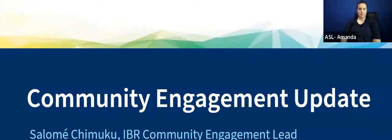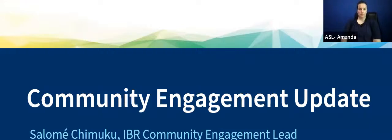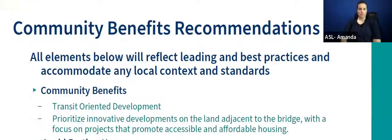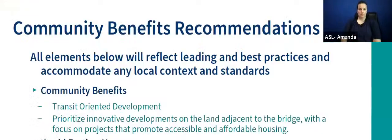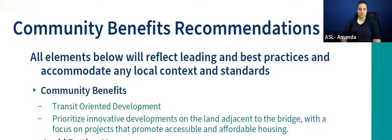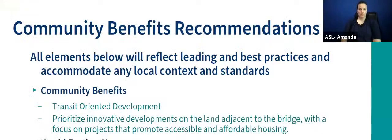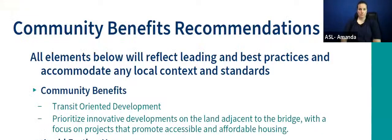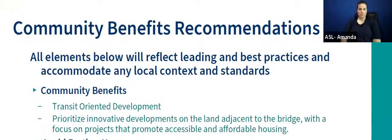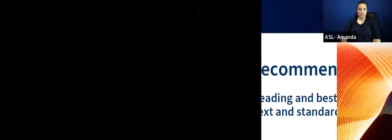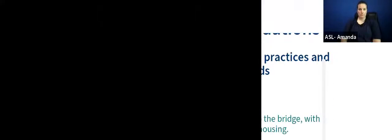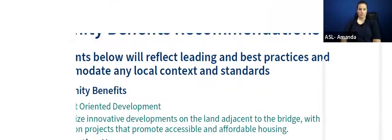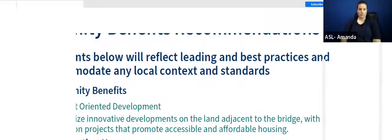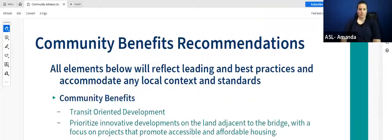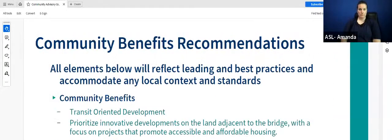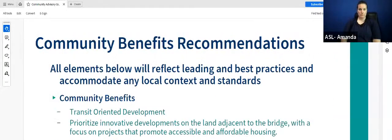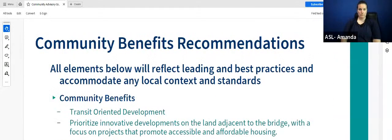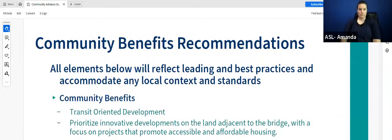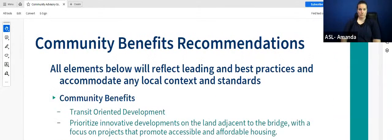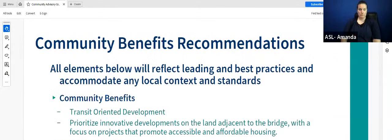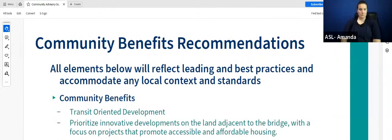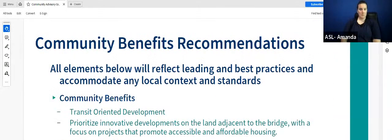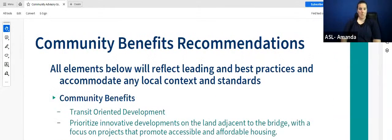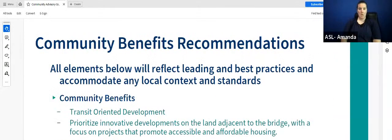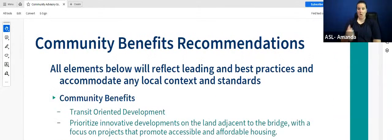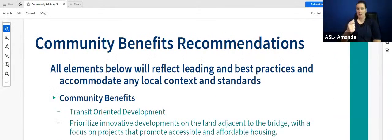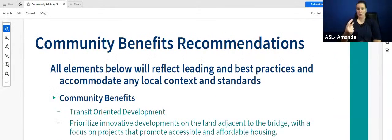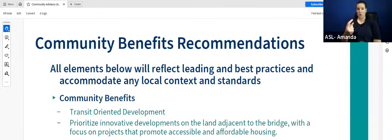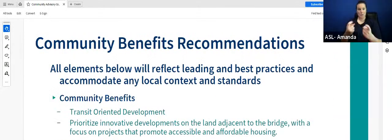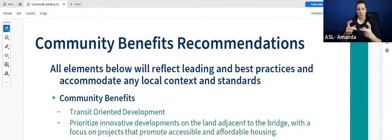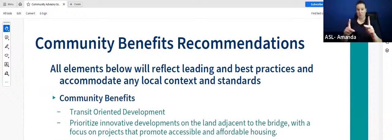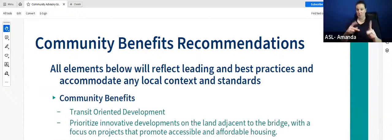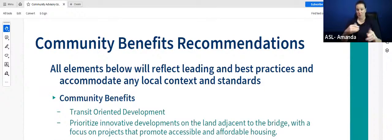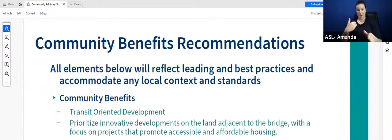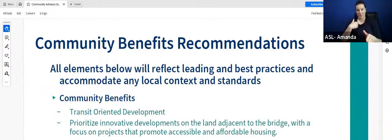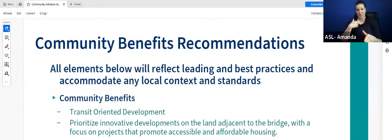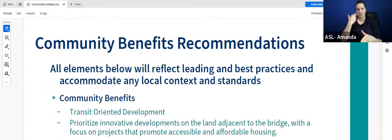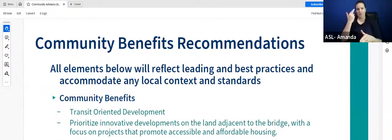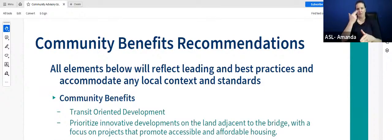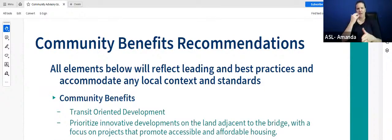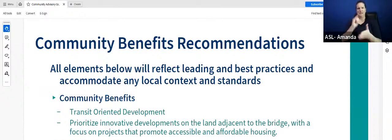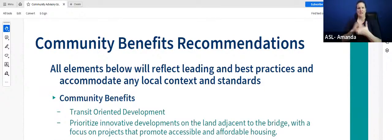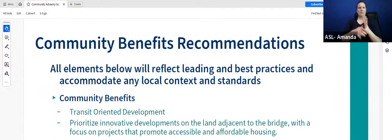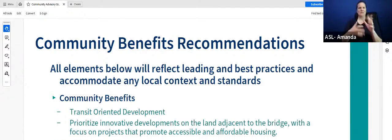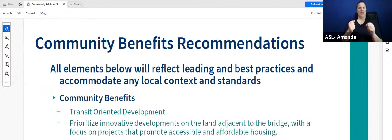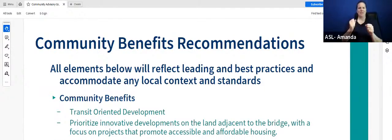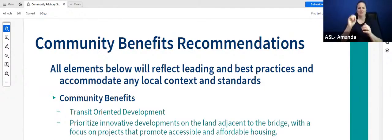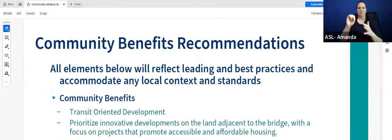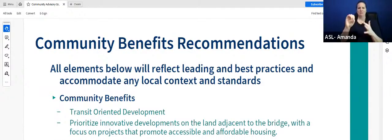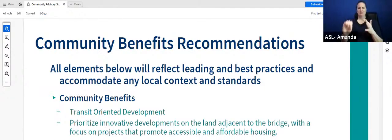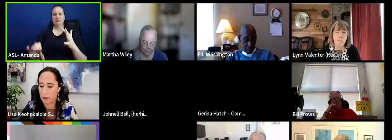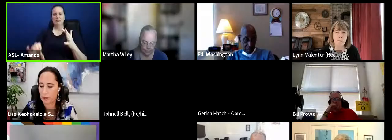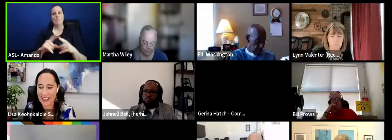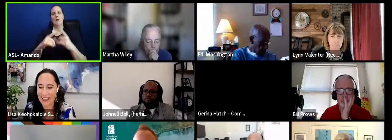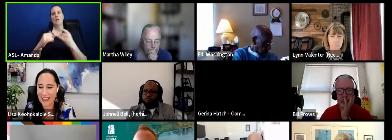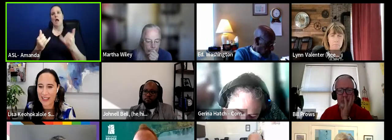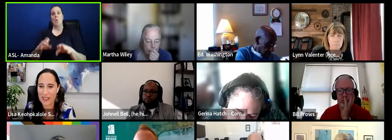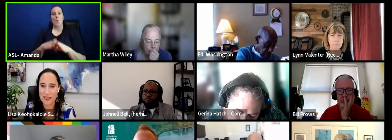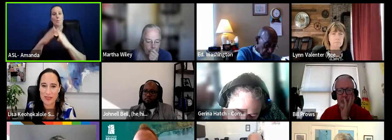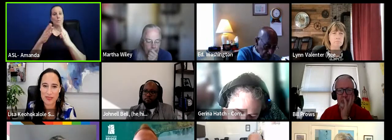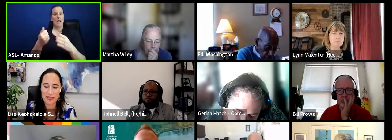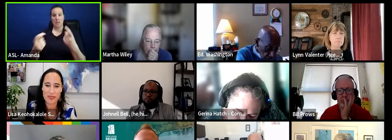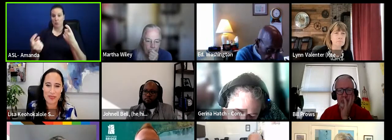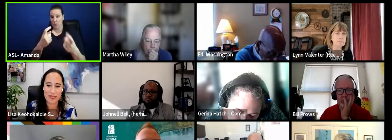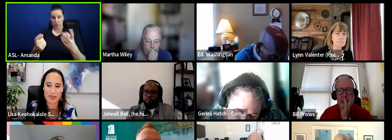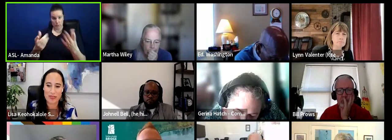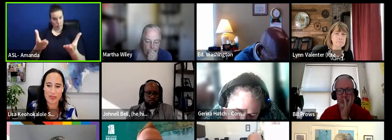Oh, actually, this is where we will move on to any questions that folks had. So I realize I went through those pretty quickly, but now opening it up to any questions